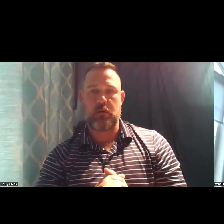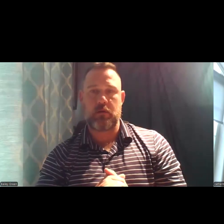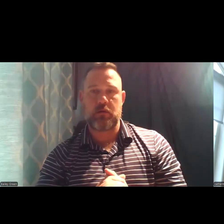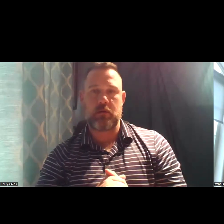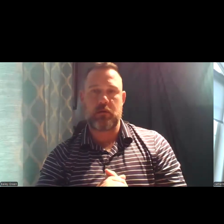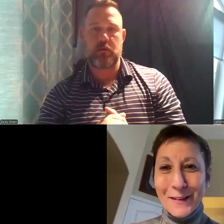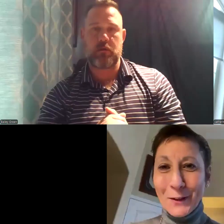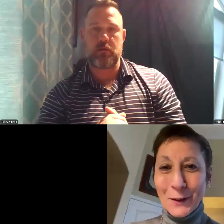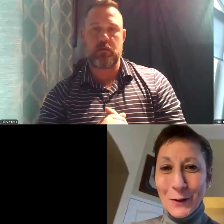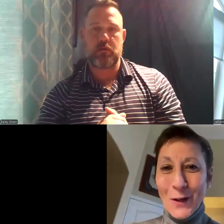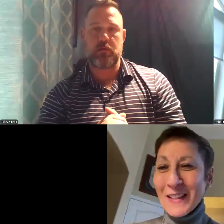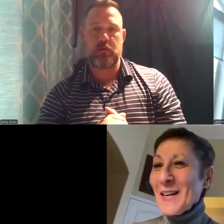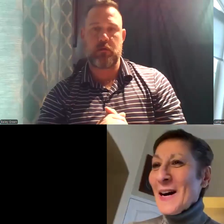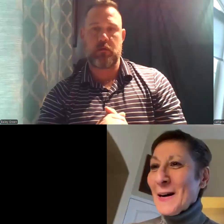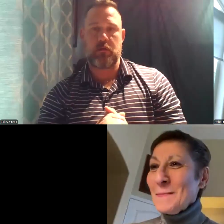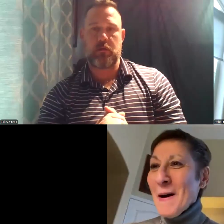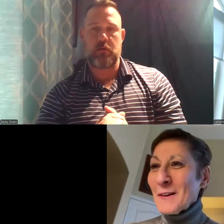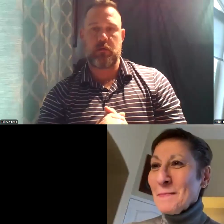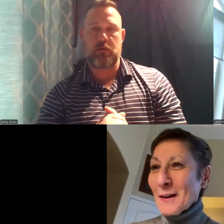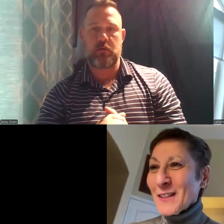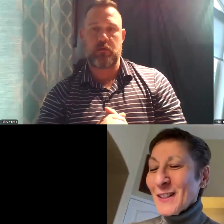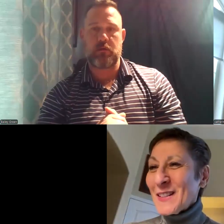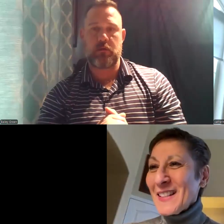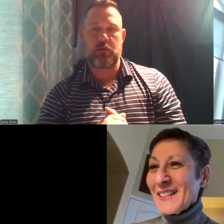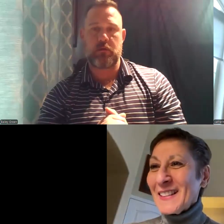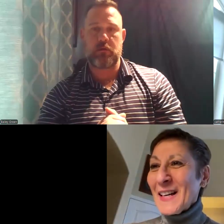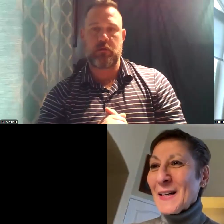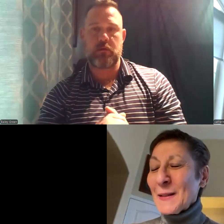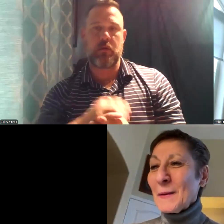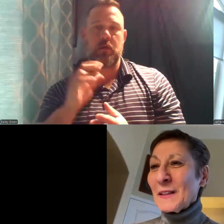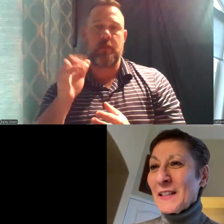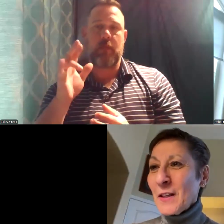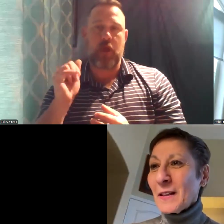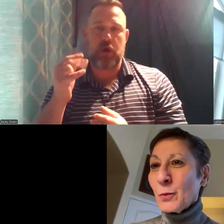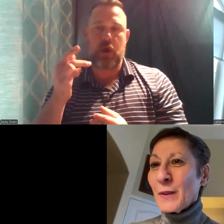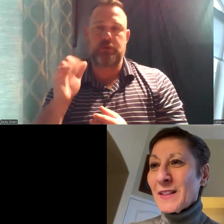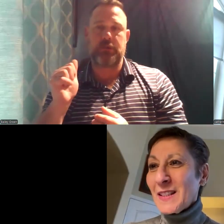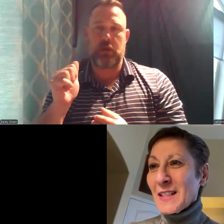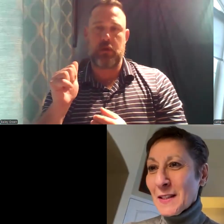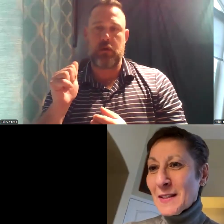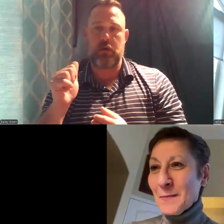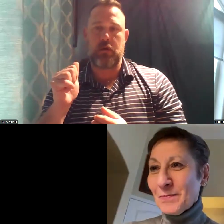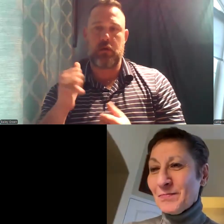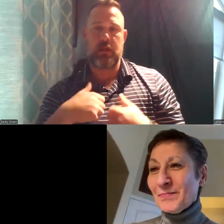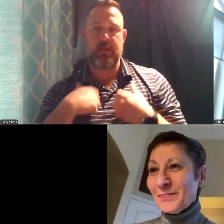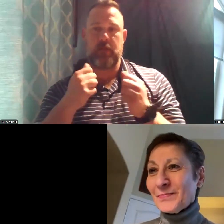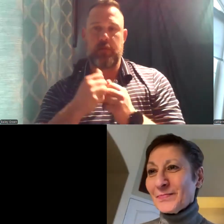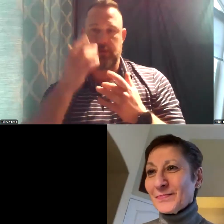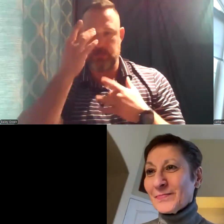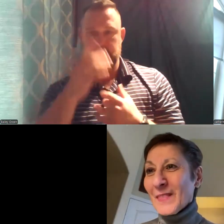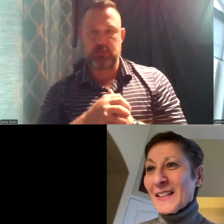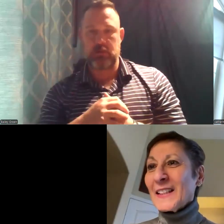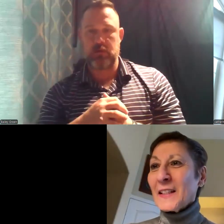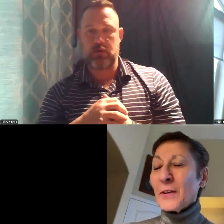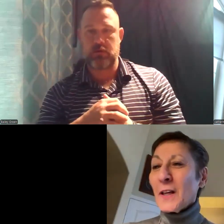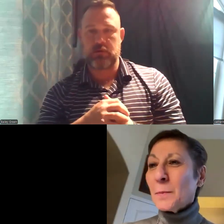Yes, I'm sorry that it took so No. long. But Myra Garcia, living with the disease. Thank you